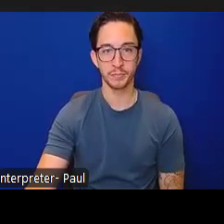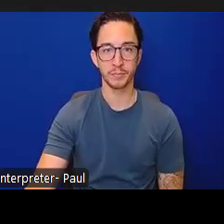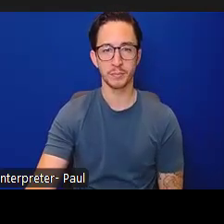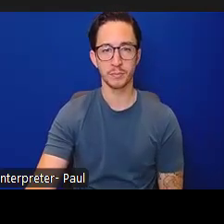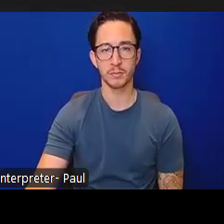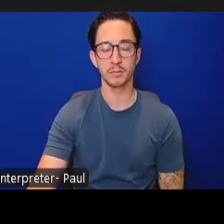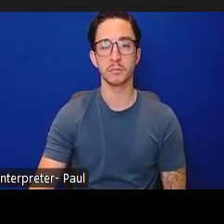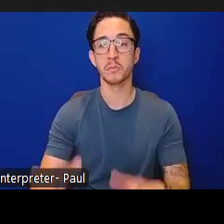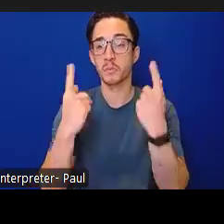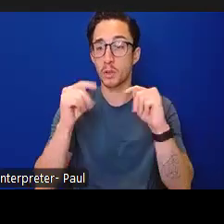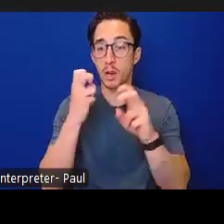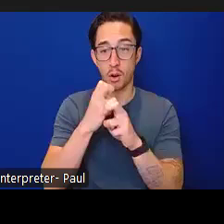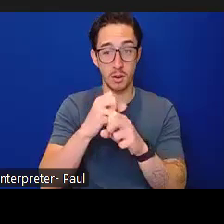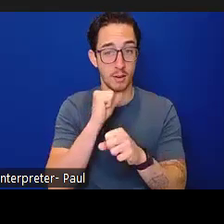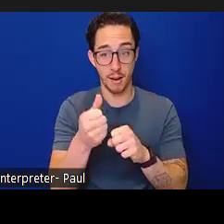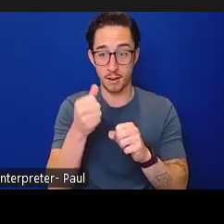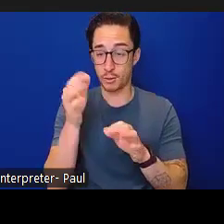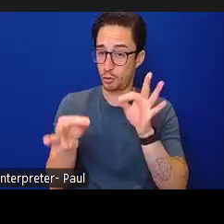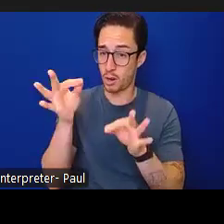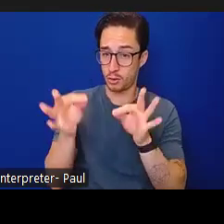Try hard not to judge.